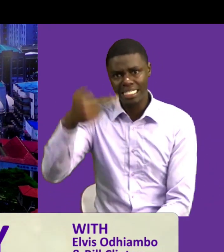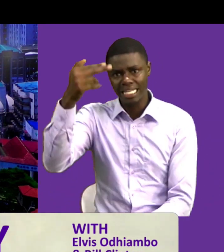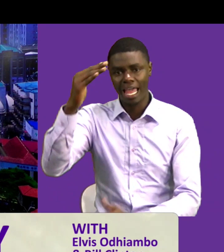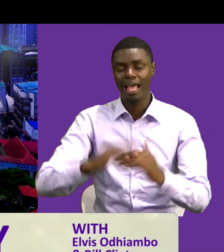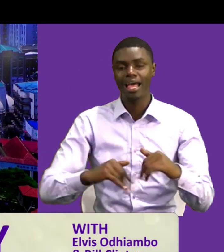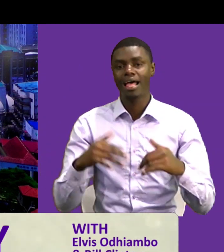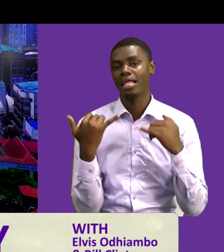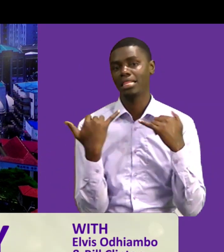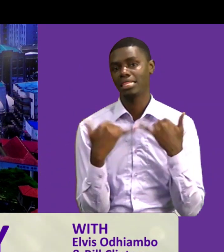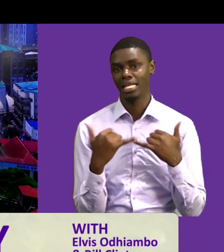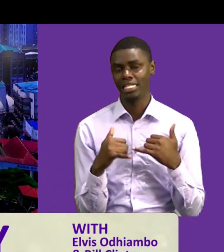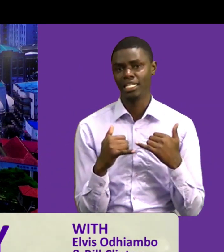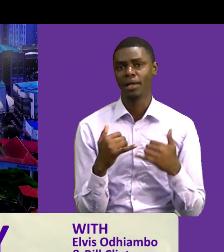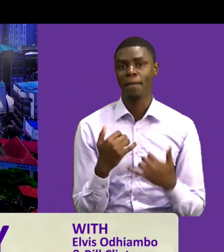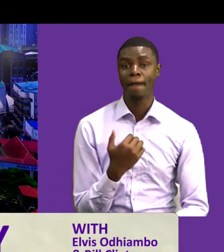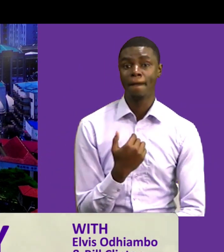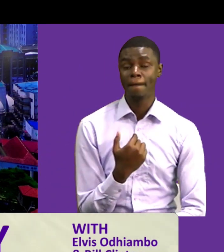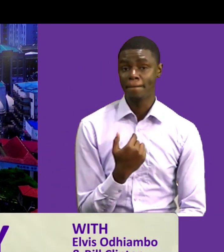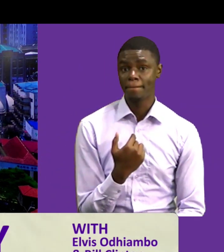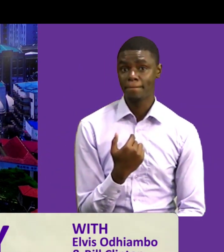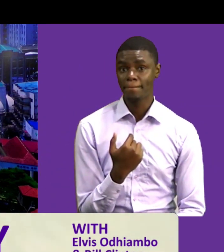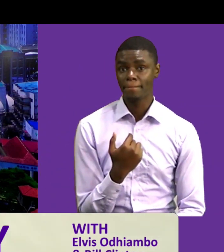than Algeria. So I would